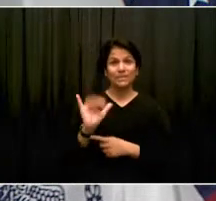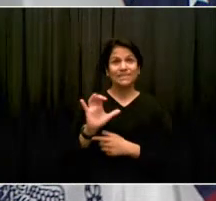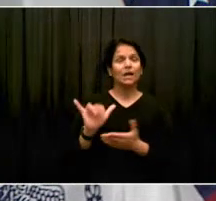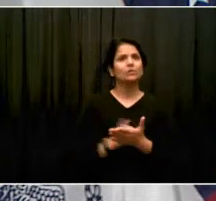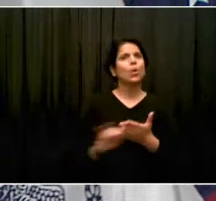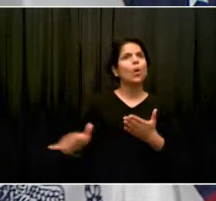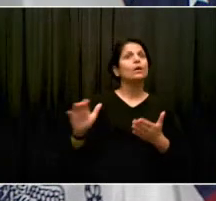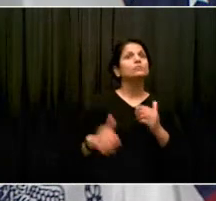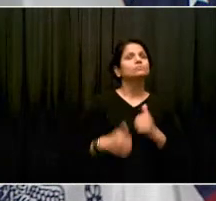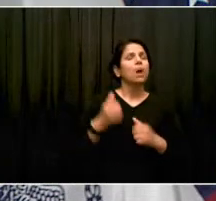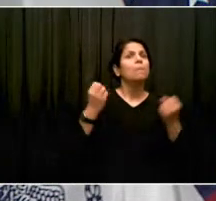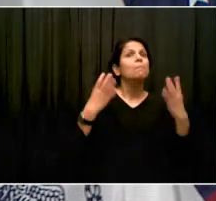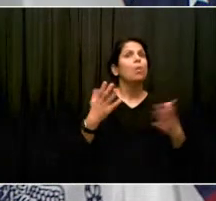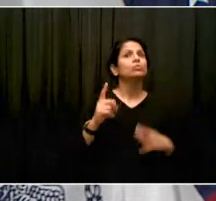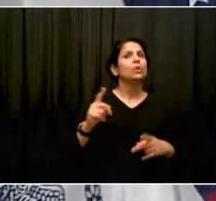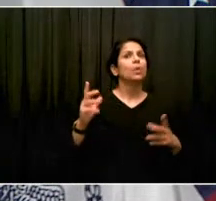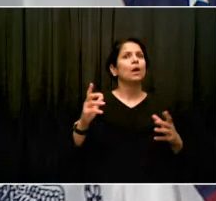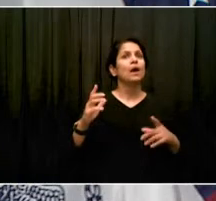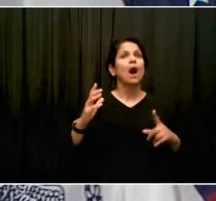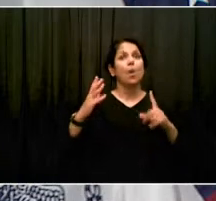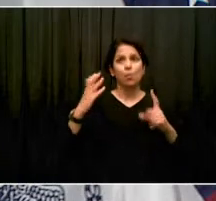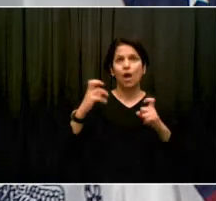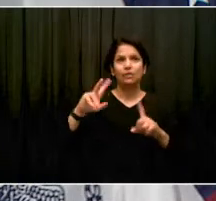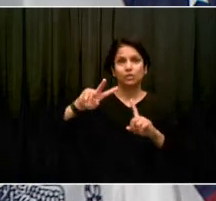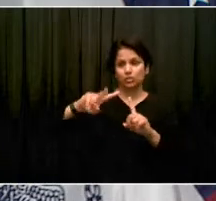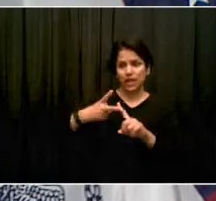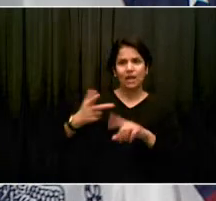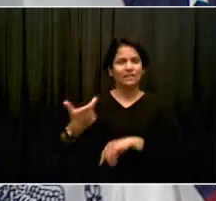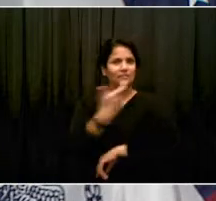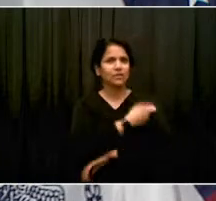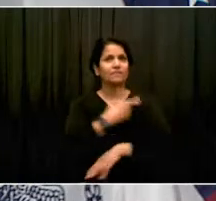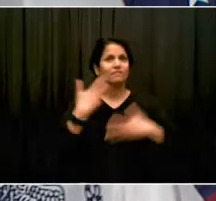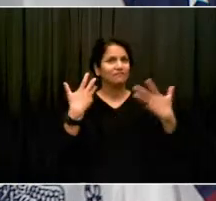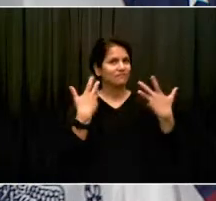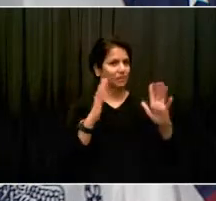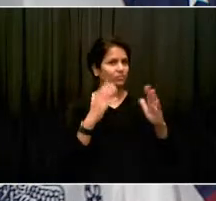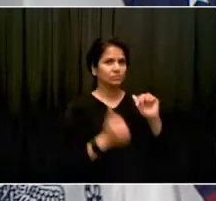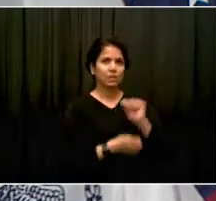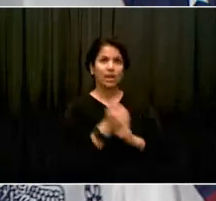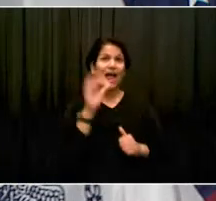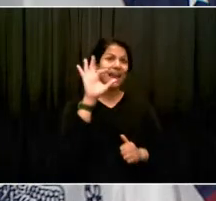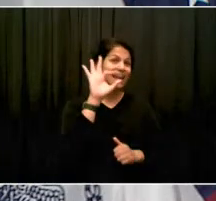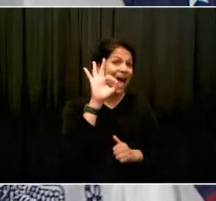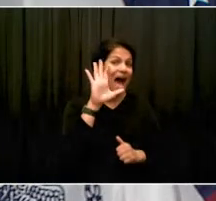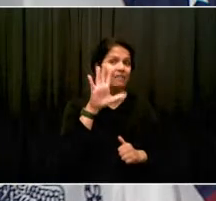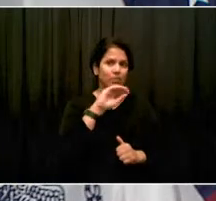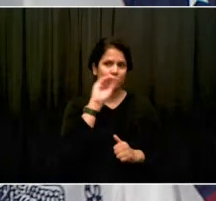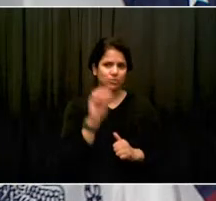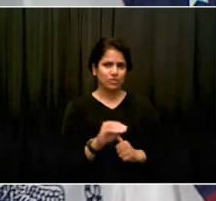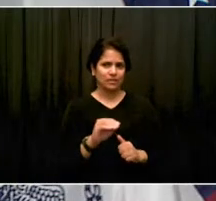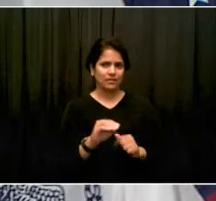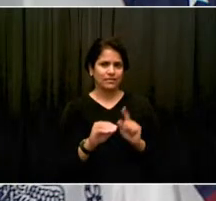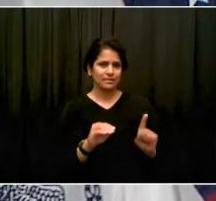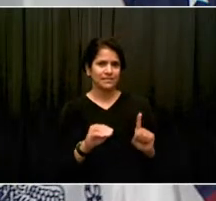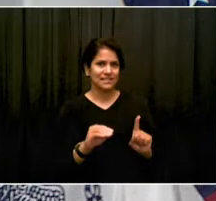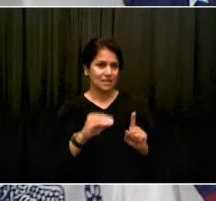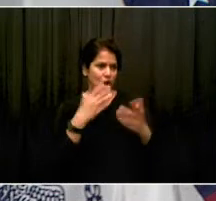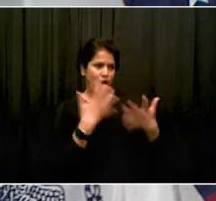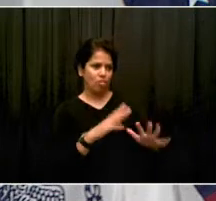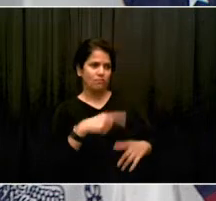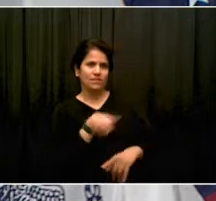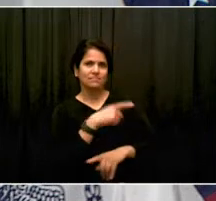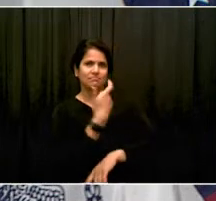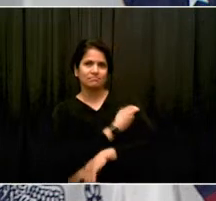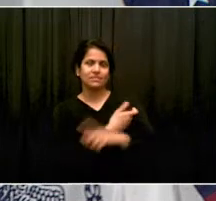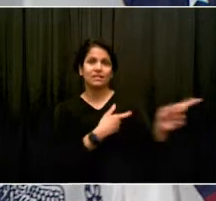of people are showing up for their second shots when they should. That's amazing. That's positive. When you look at our efforts towards our goal, we're almost